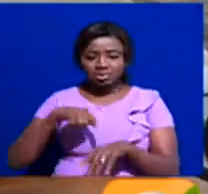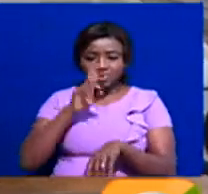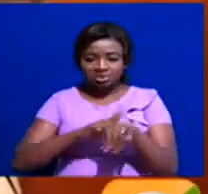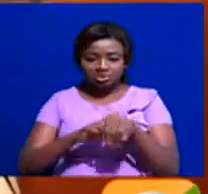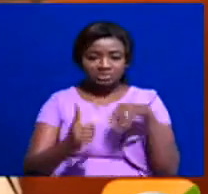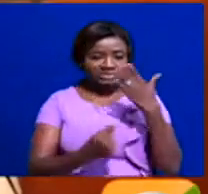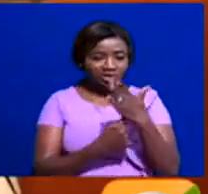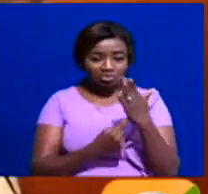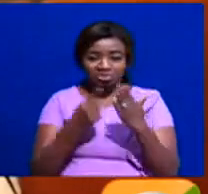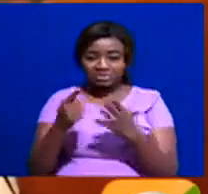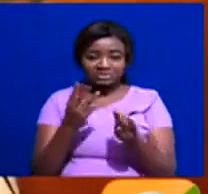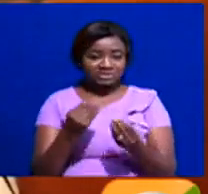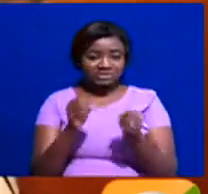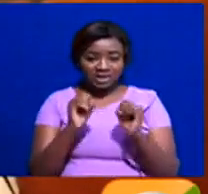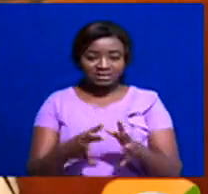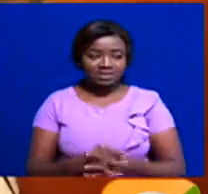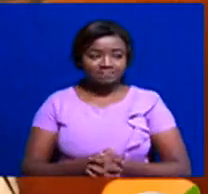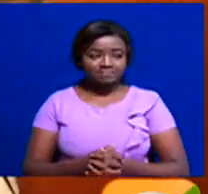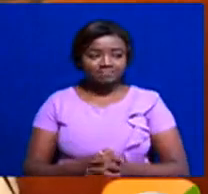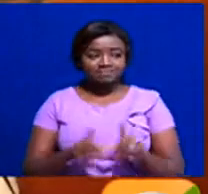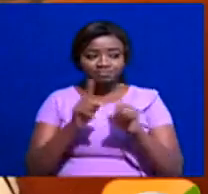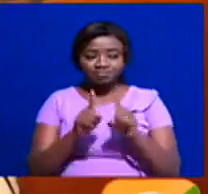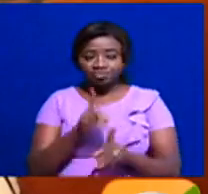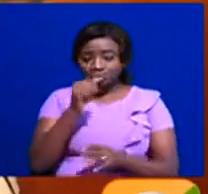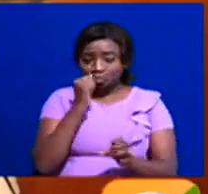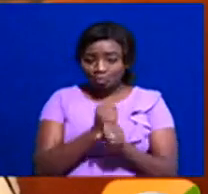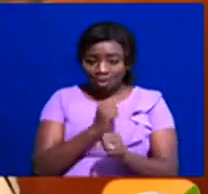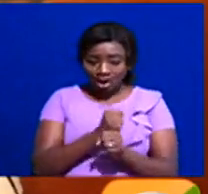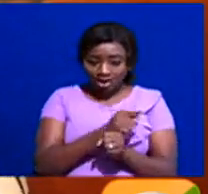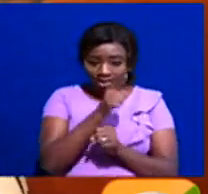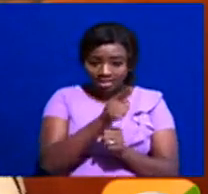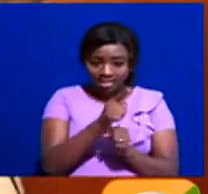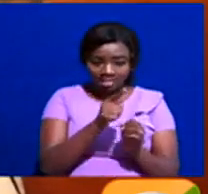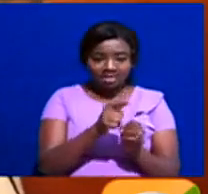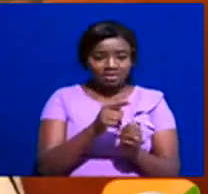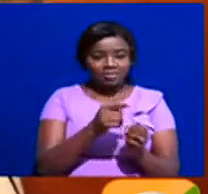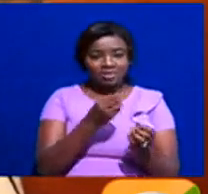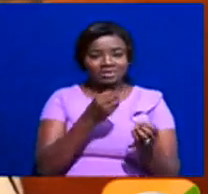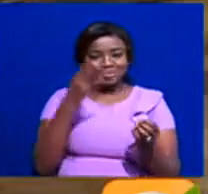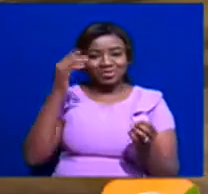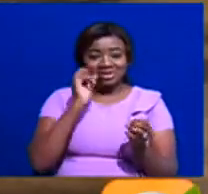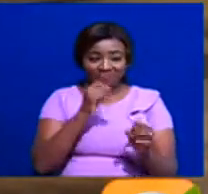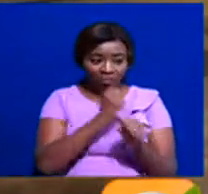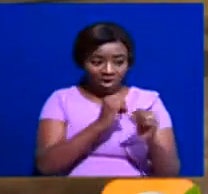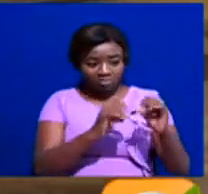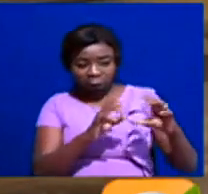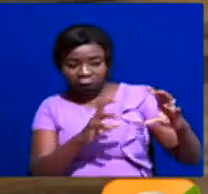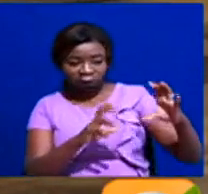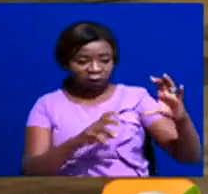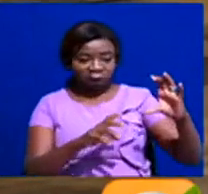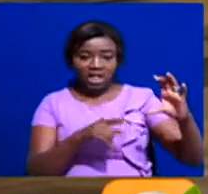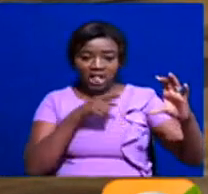The scope of the work will determine how much the entire project will cost. It's quite a little